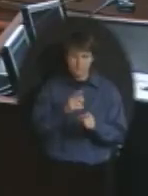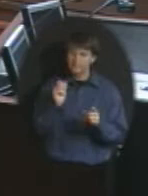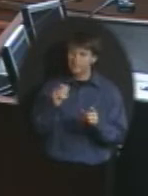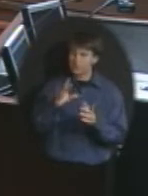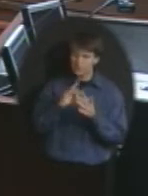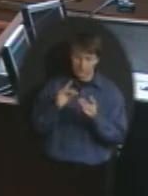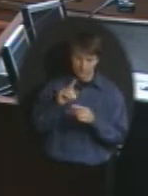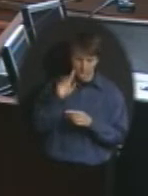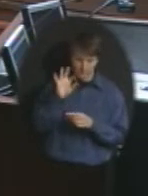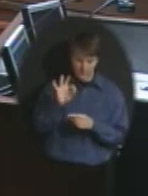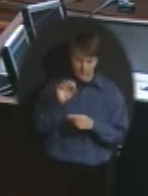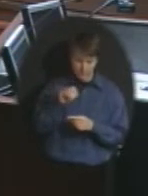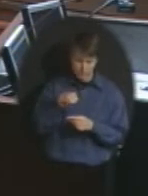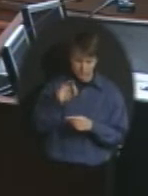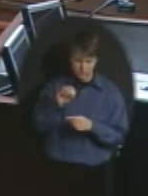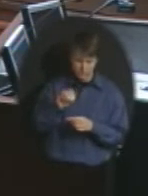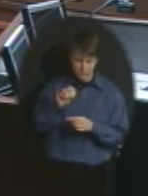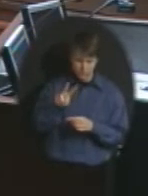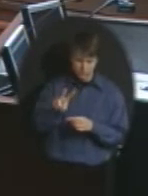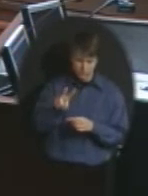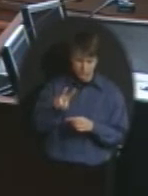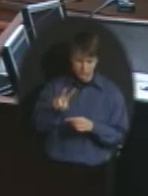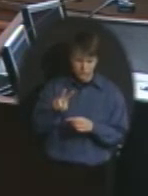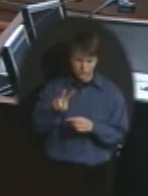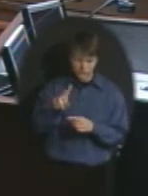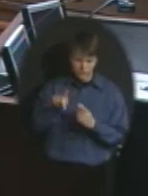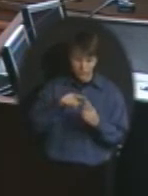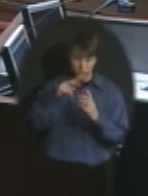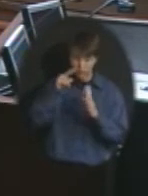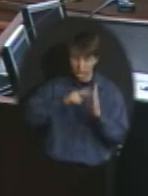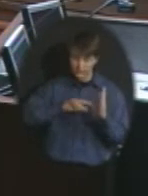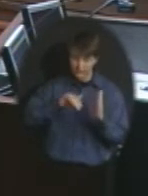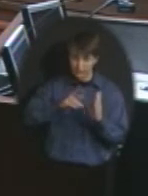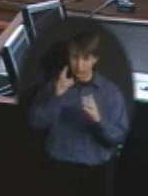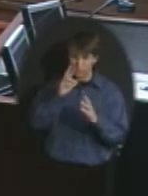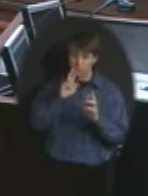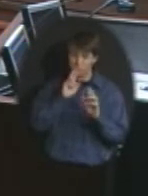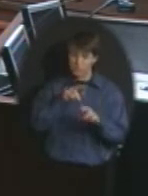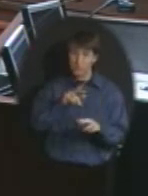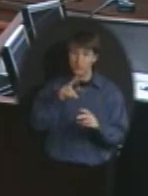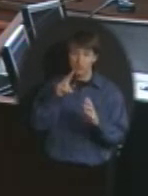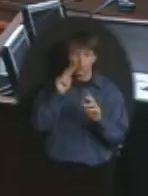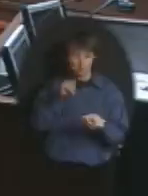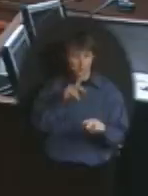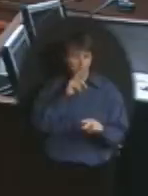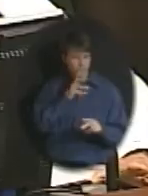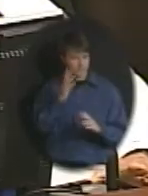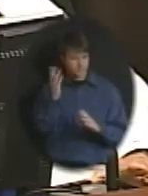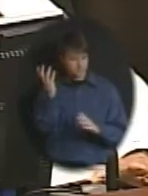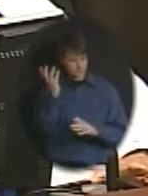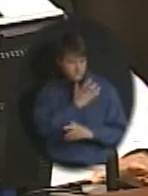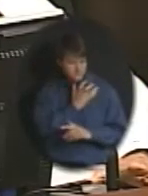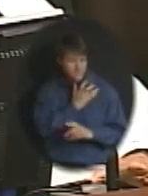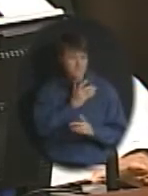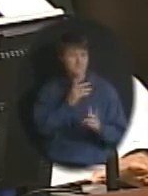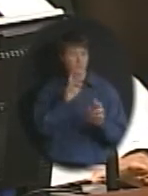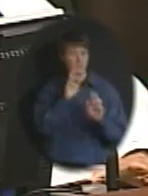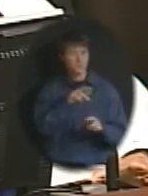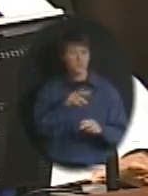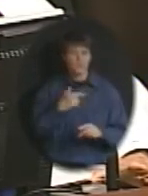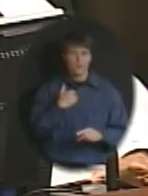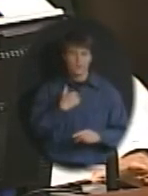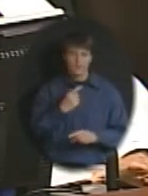on 9.02. When you read that report and look at it, it is just an outstanding report, and it is a